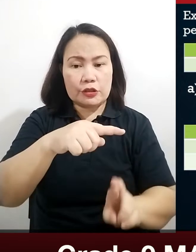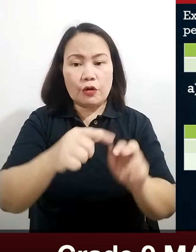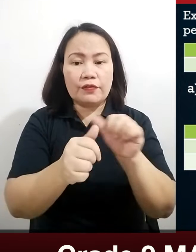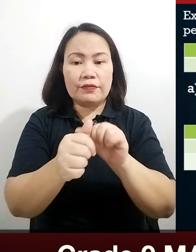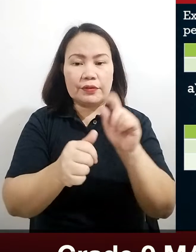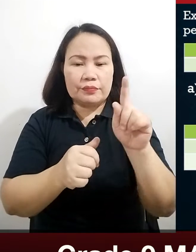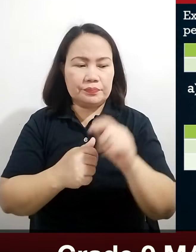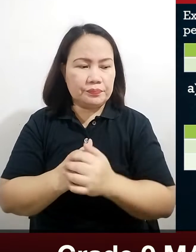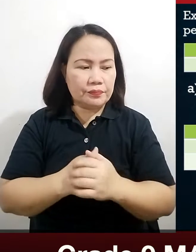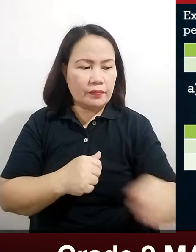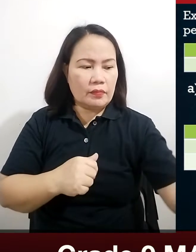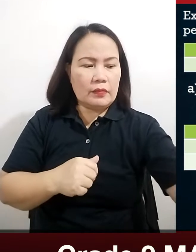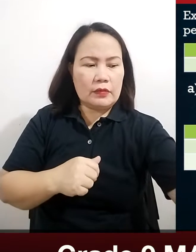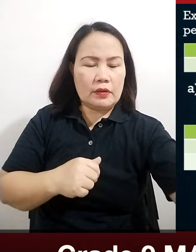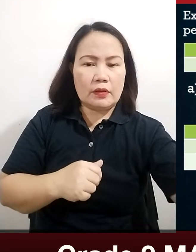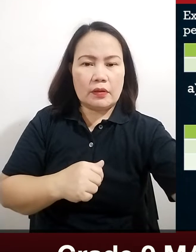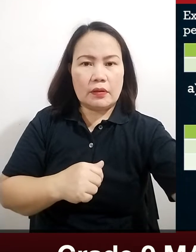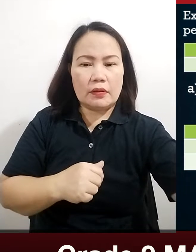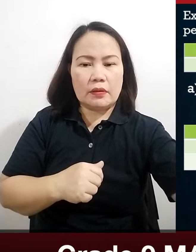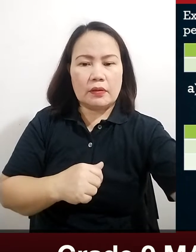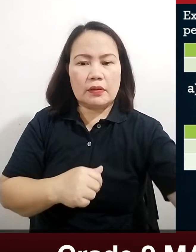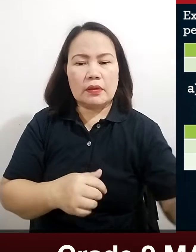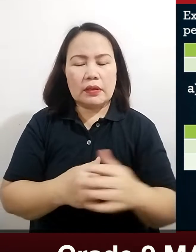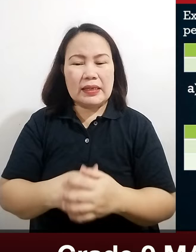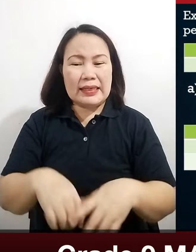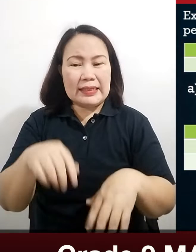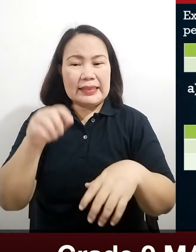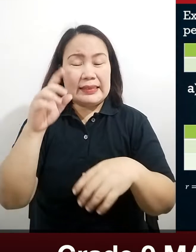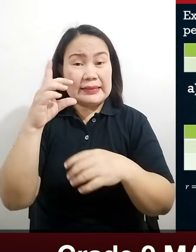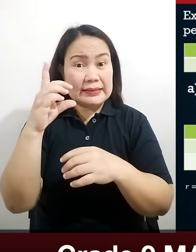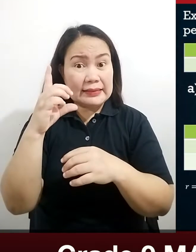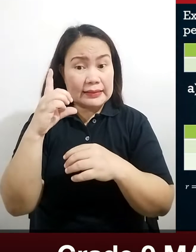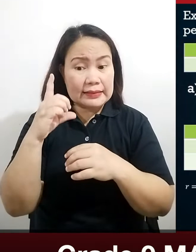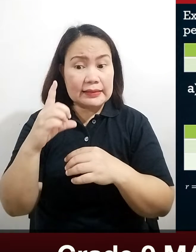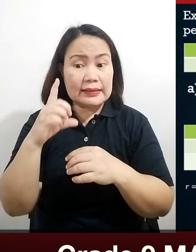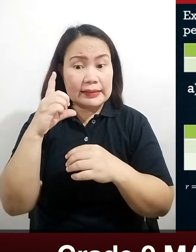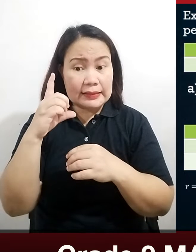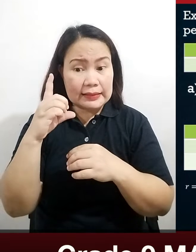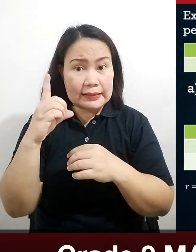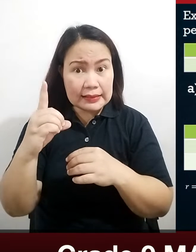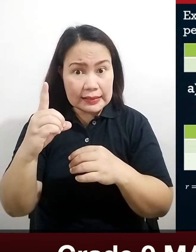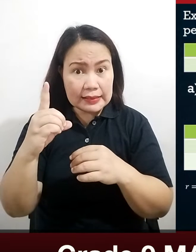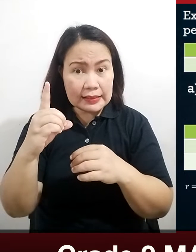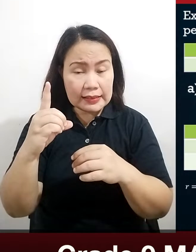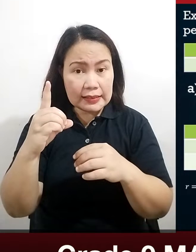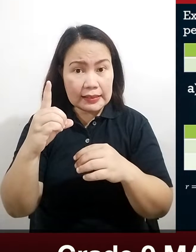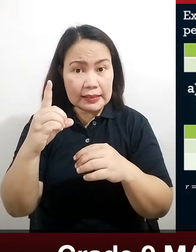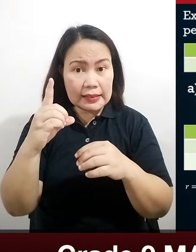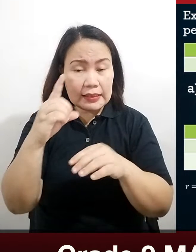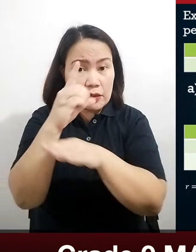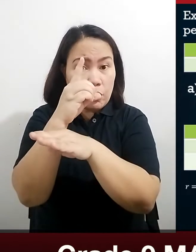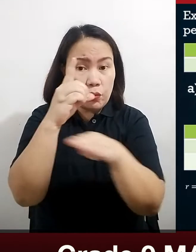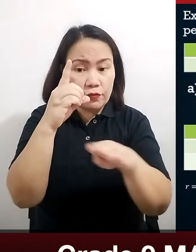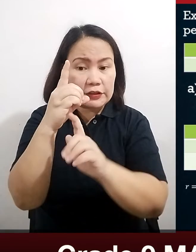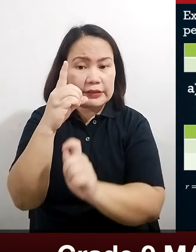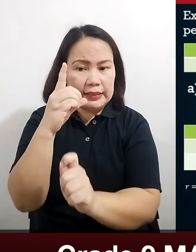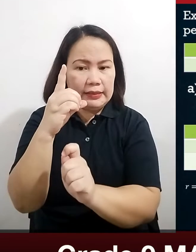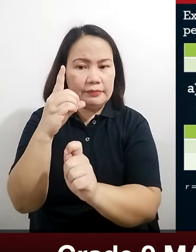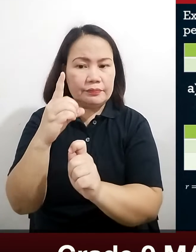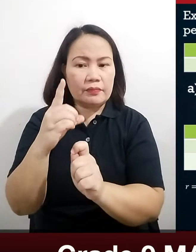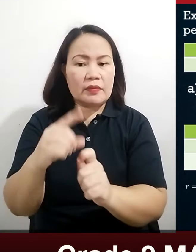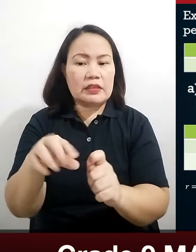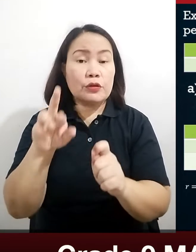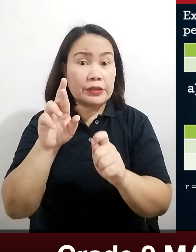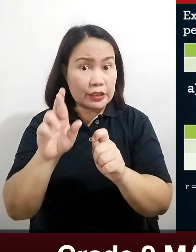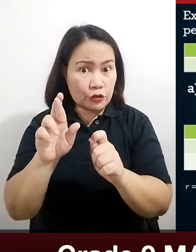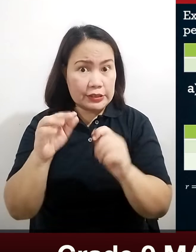bawat isa. So, i-divide lang natin d over t. So, sa una, if this 10 and time is